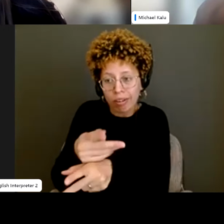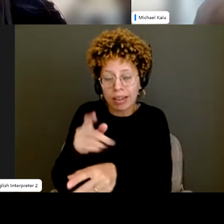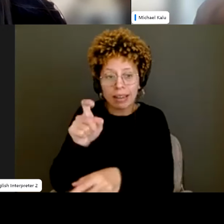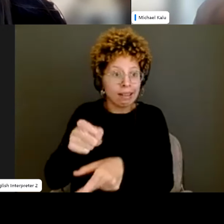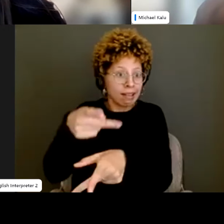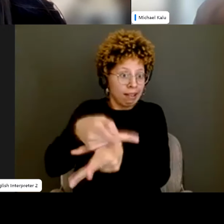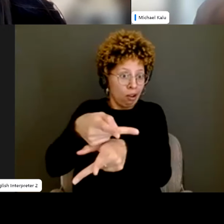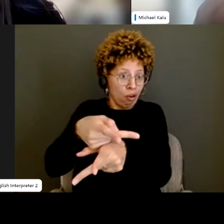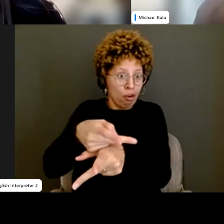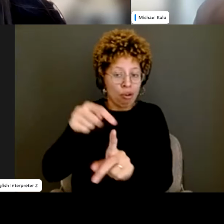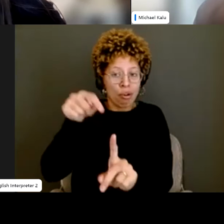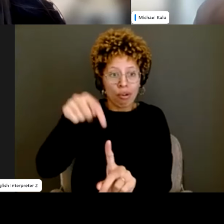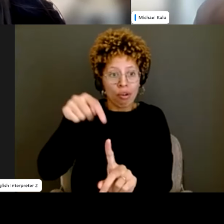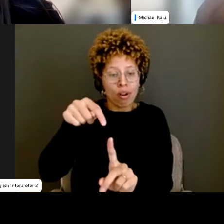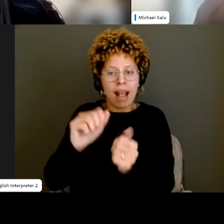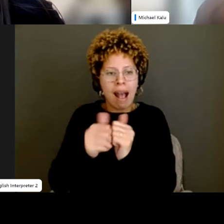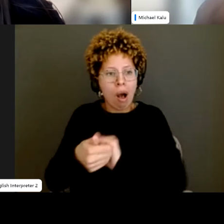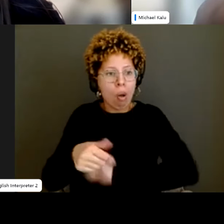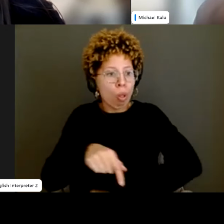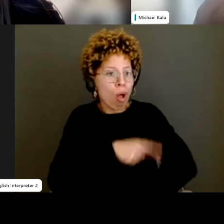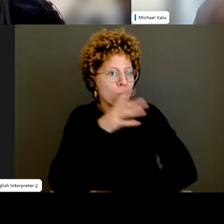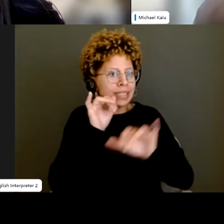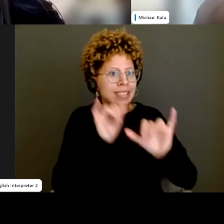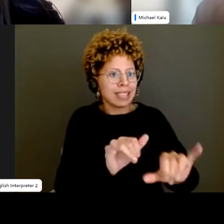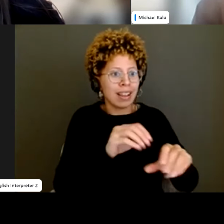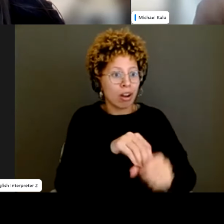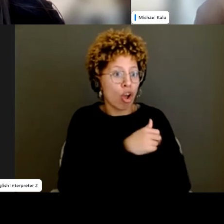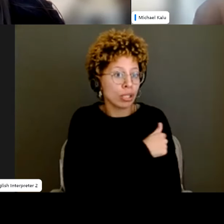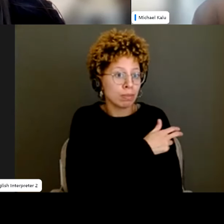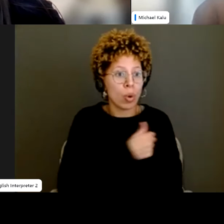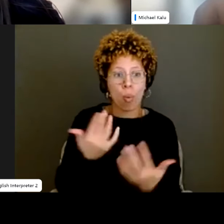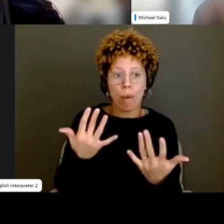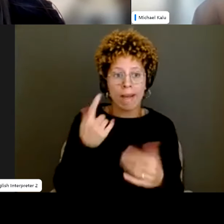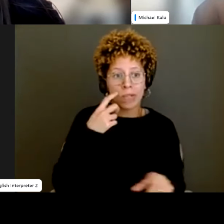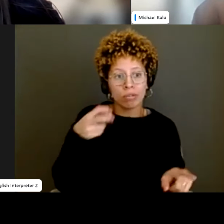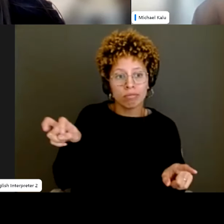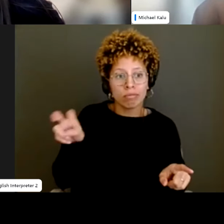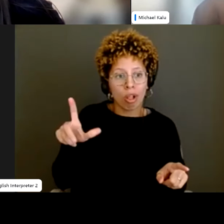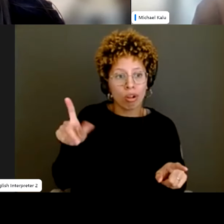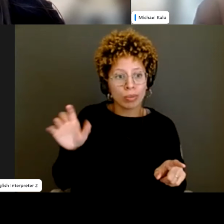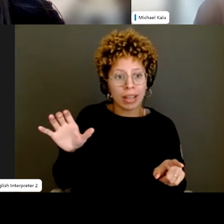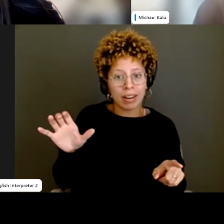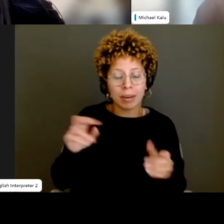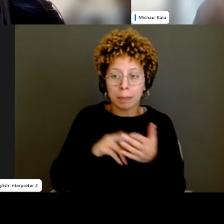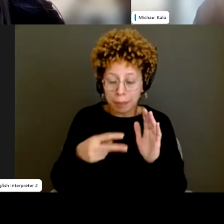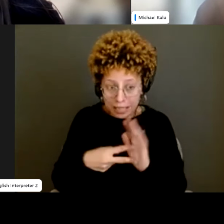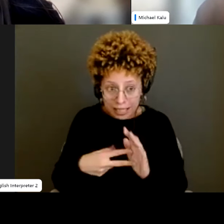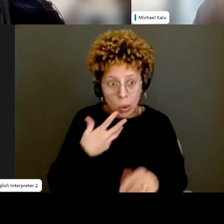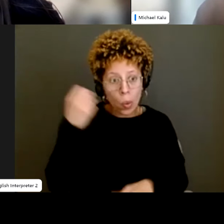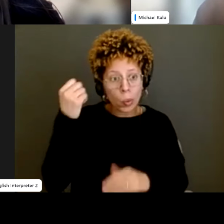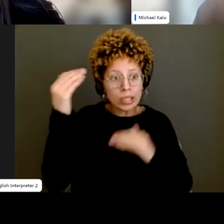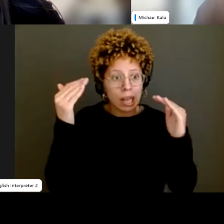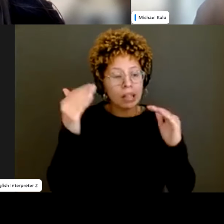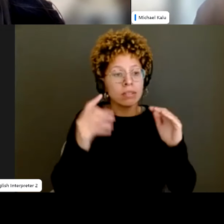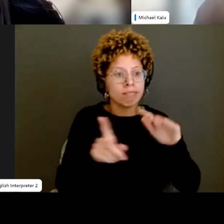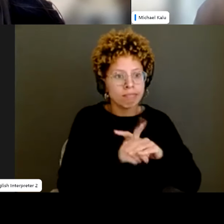will they present themselves in the hospital setting? Then we are at risk of having older adults presented in the hospital with cases